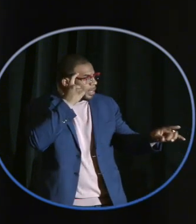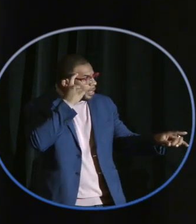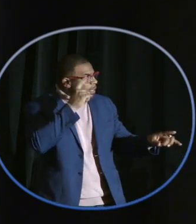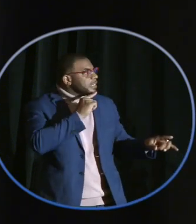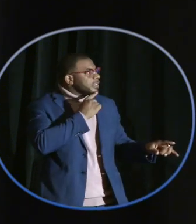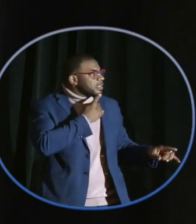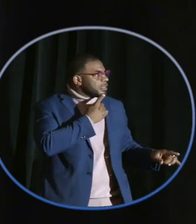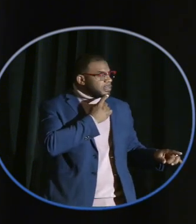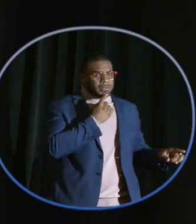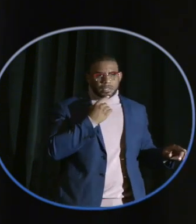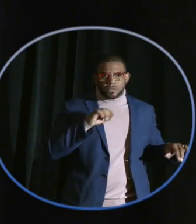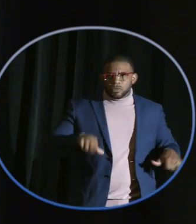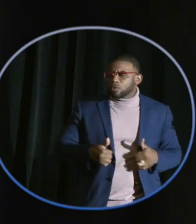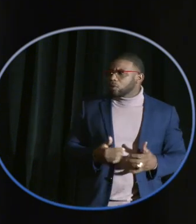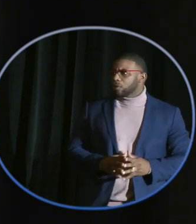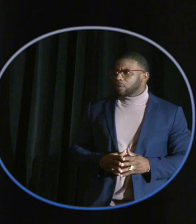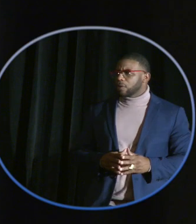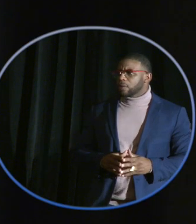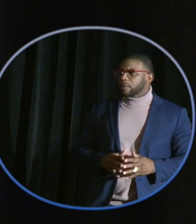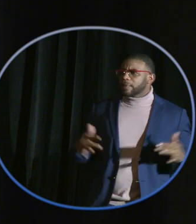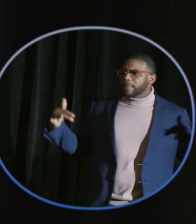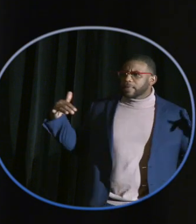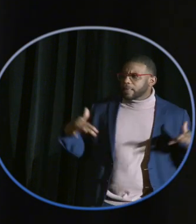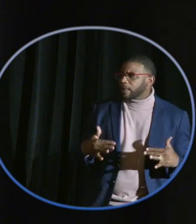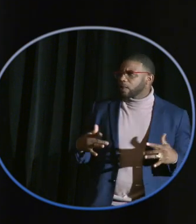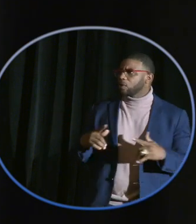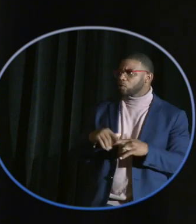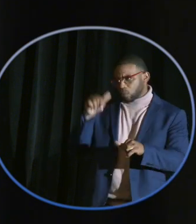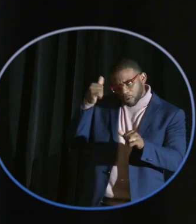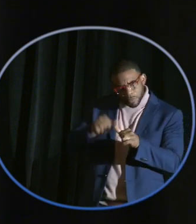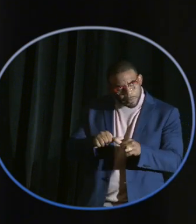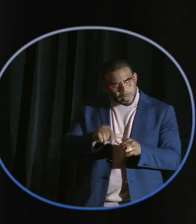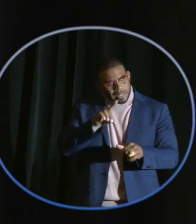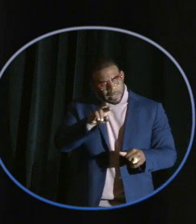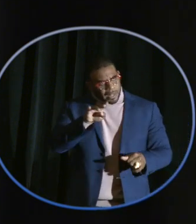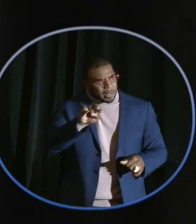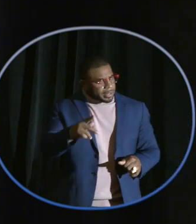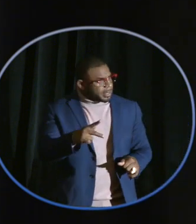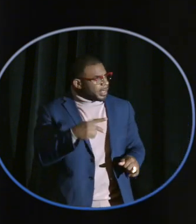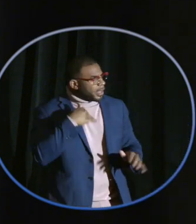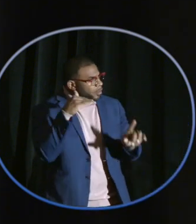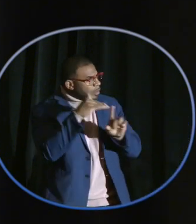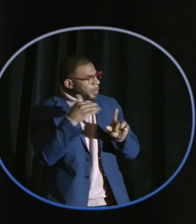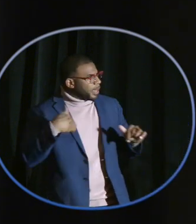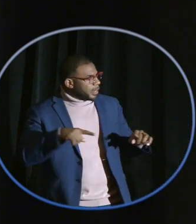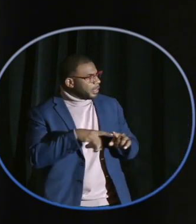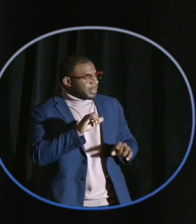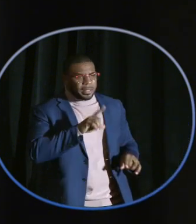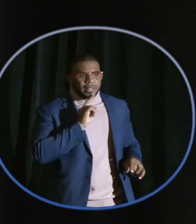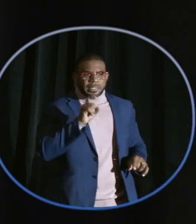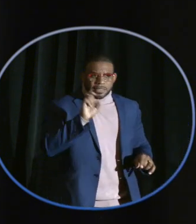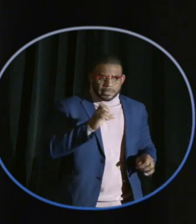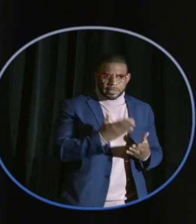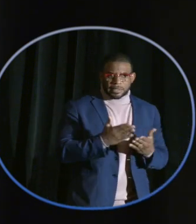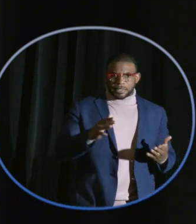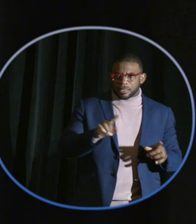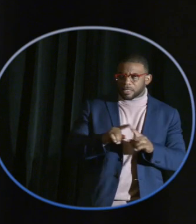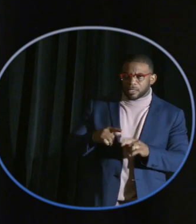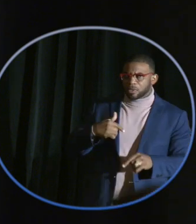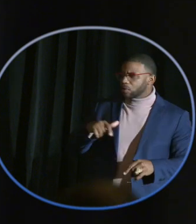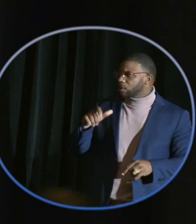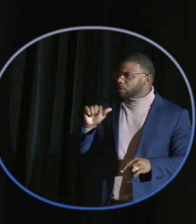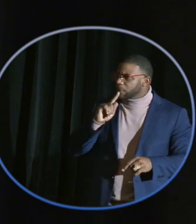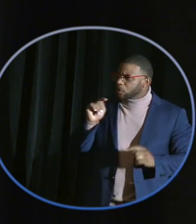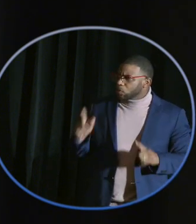and seriously focused, gather to remember that Dr. King has reminded us that there is such a thing as being